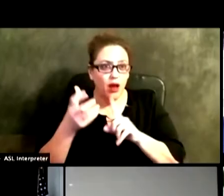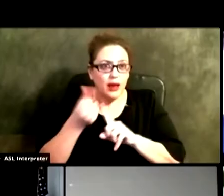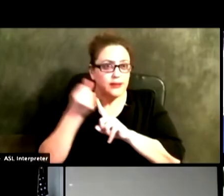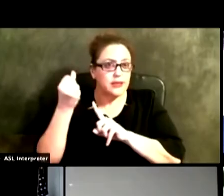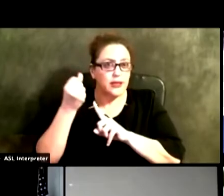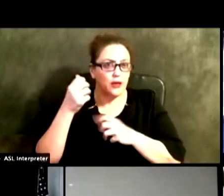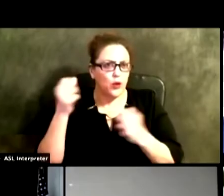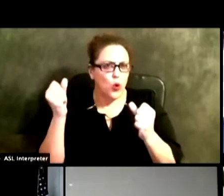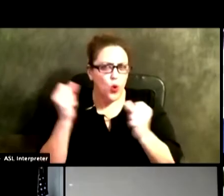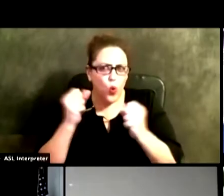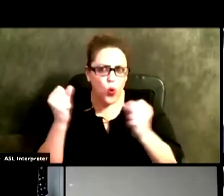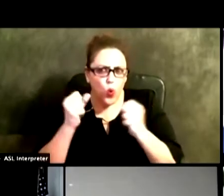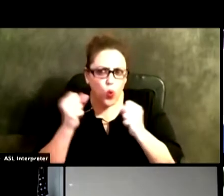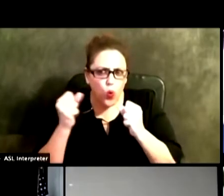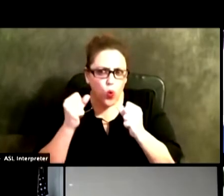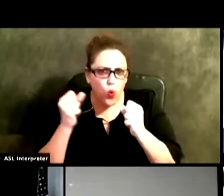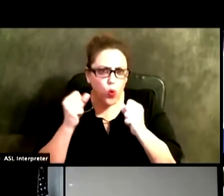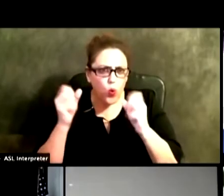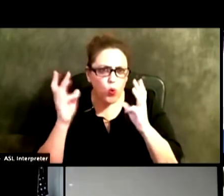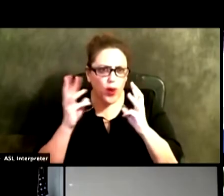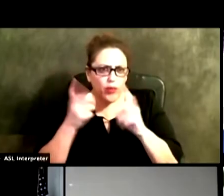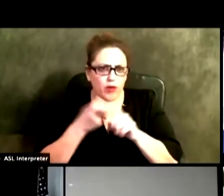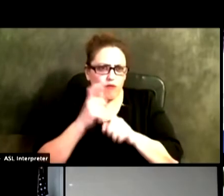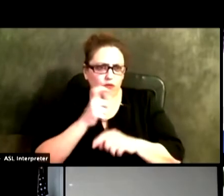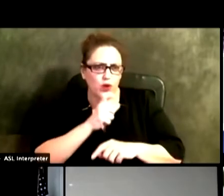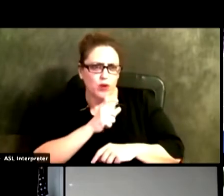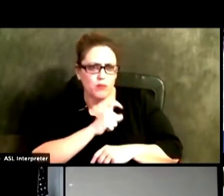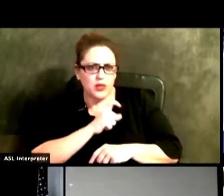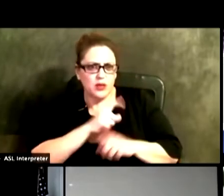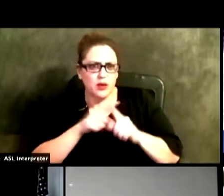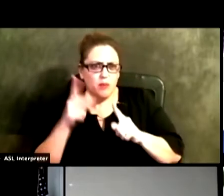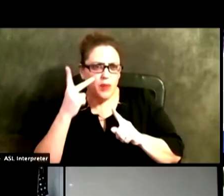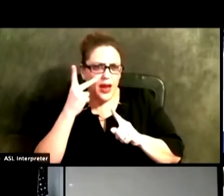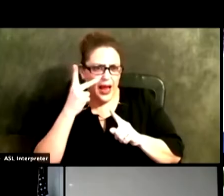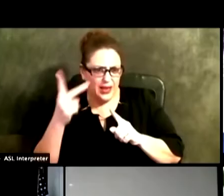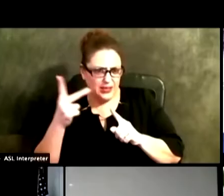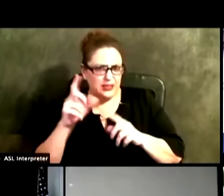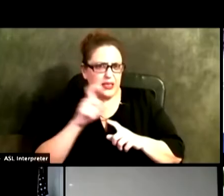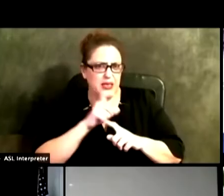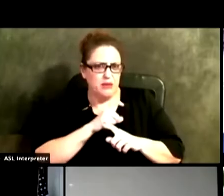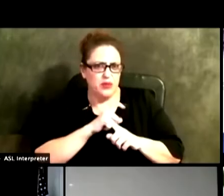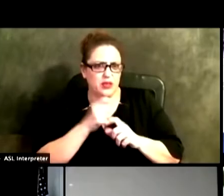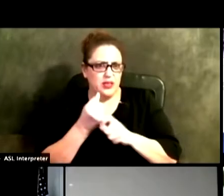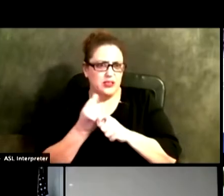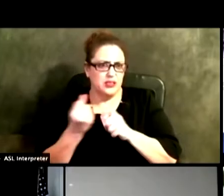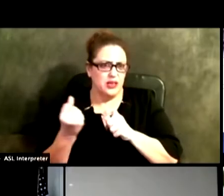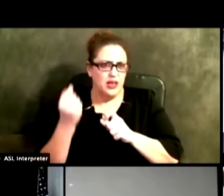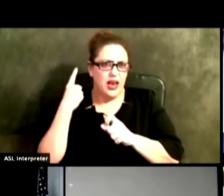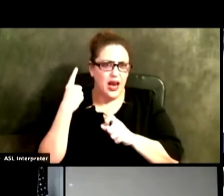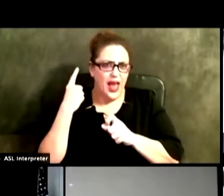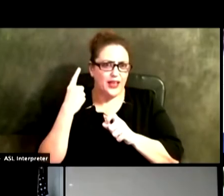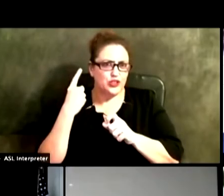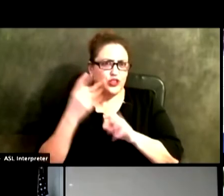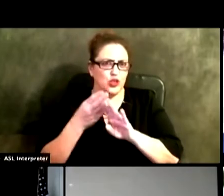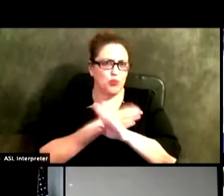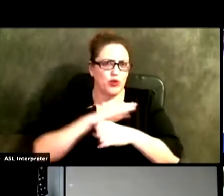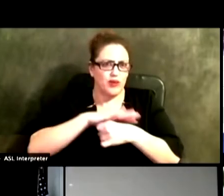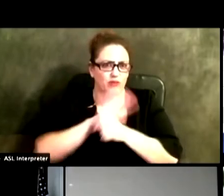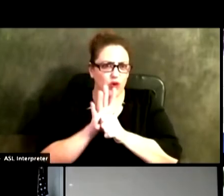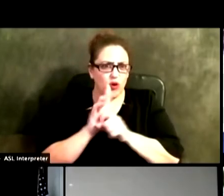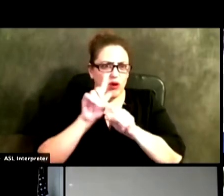on Instagram, I see videos of police even last winter pre-COVID going around sites like the library, and they just have